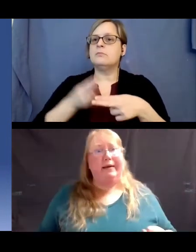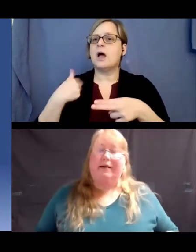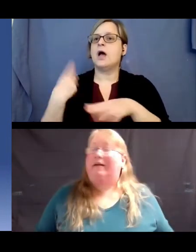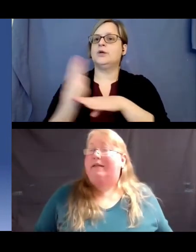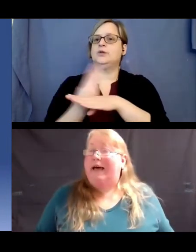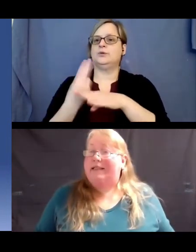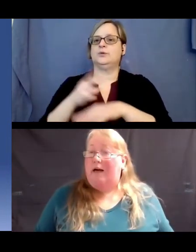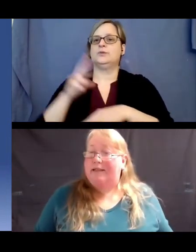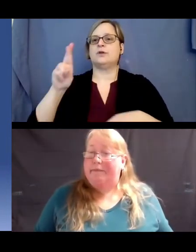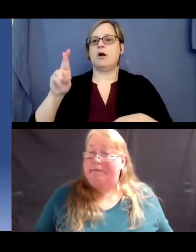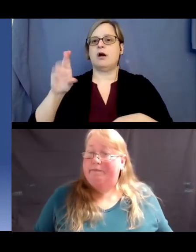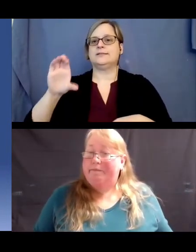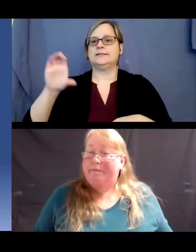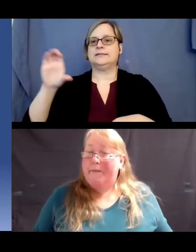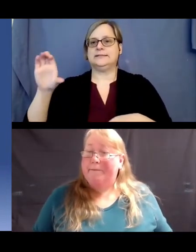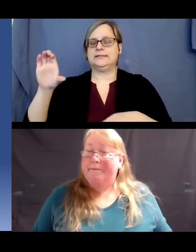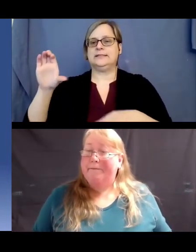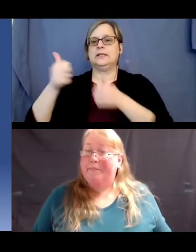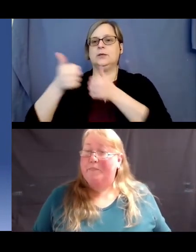Yay. That's awesome.